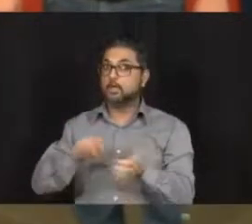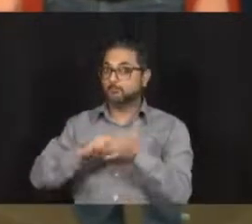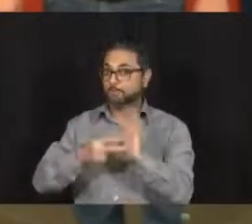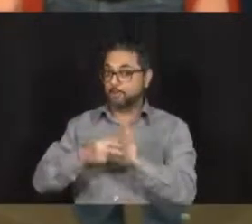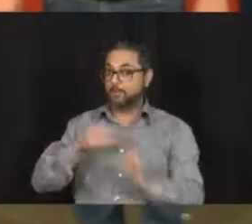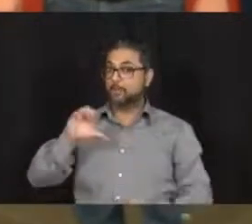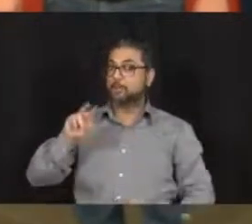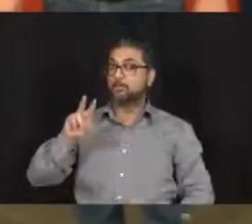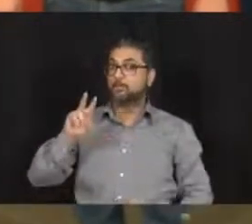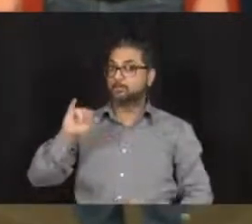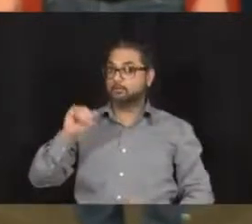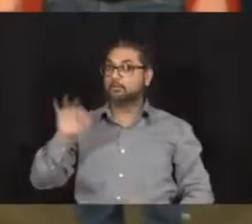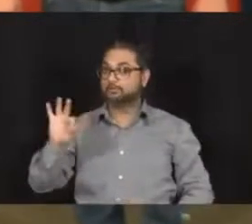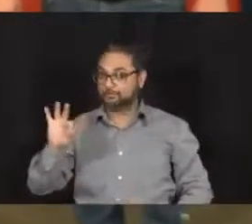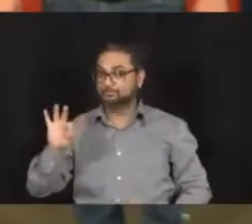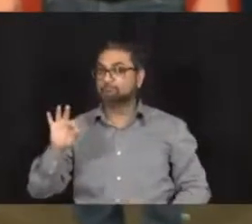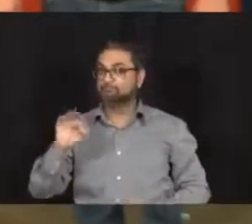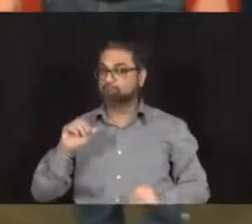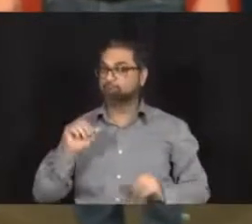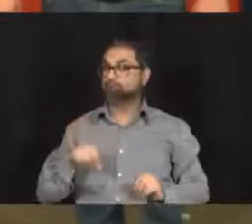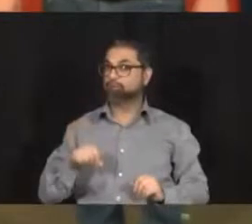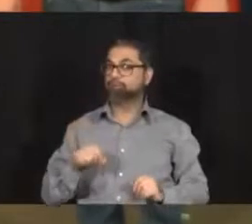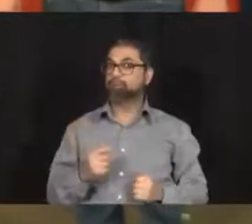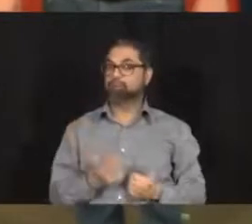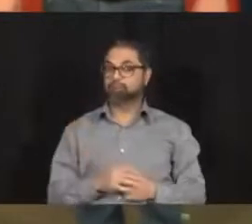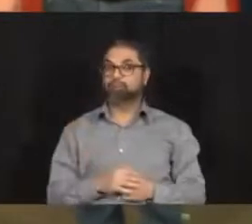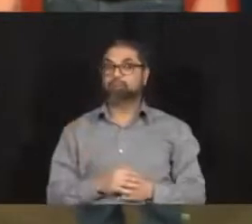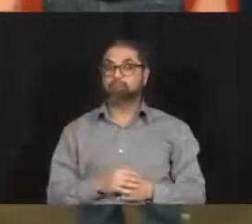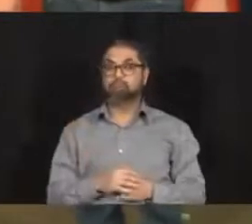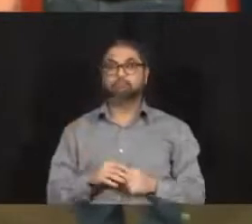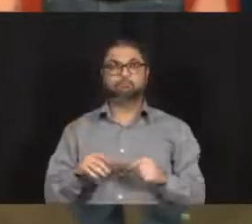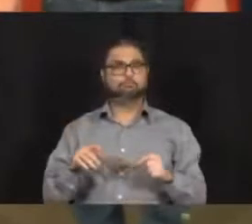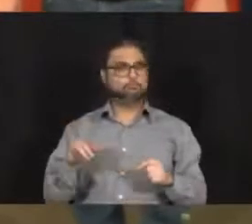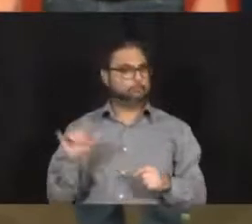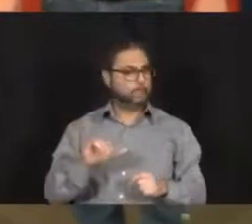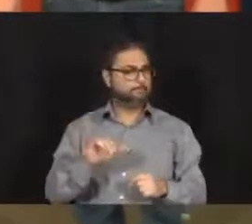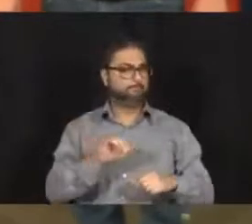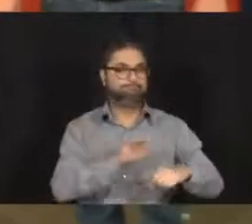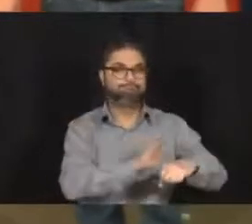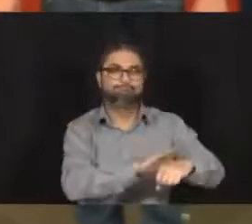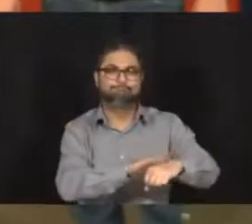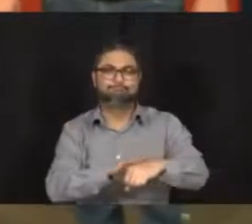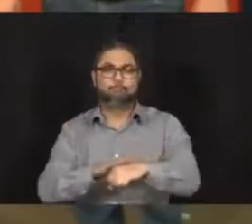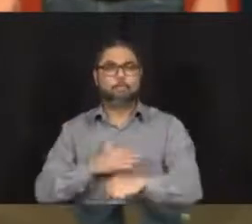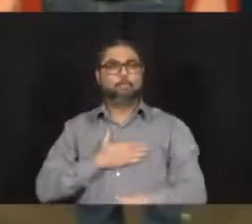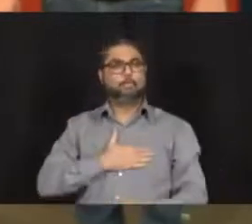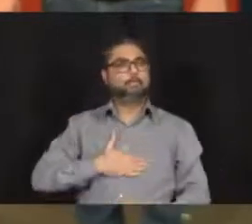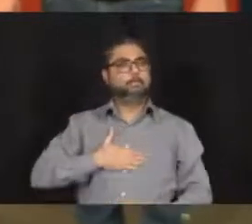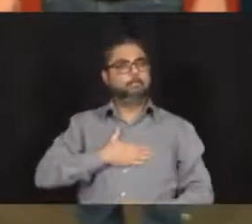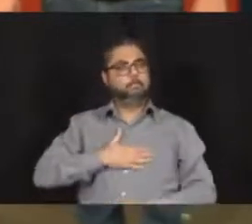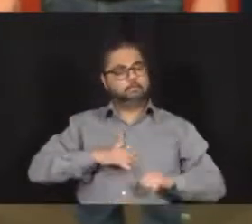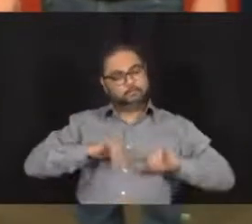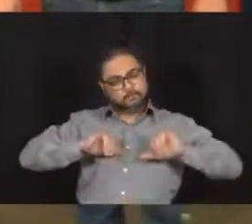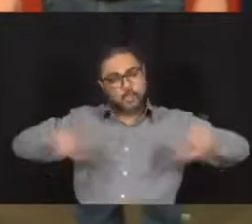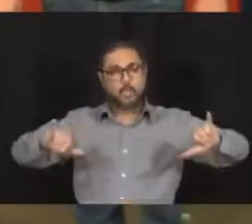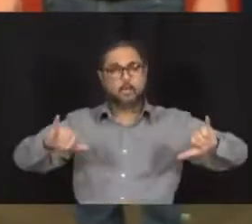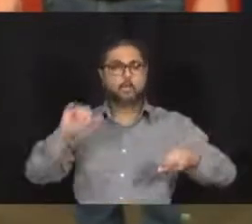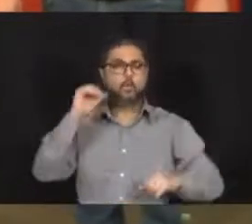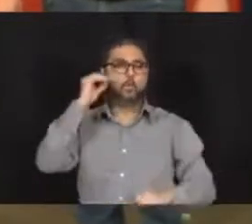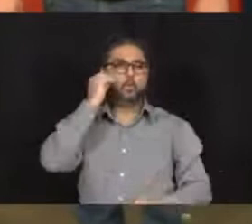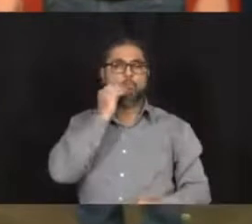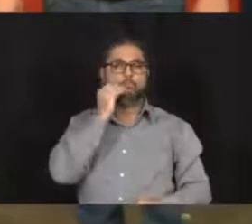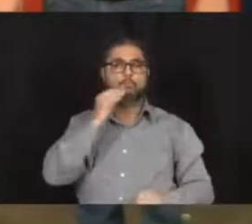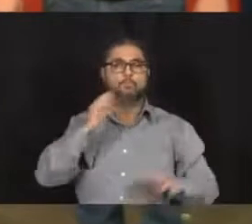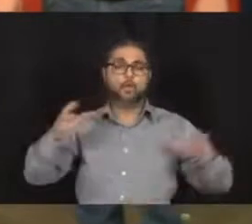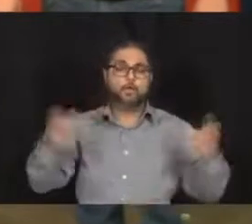course, we're continuing with our message, asking people to please stay home. Please do not get into groups of more than 5